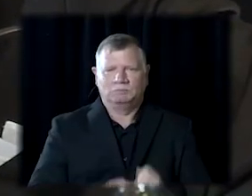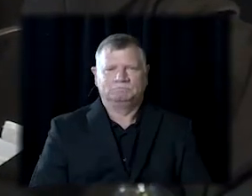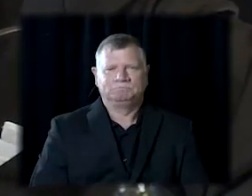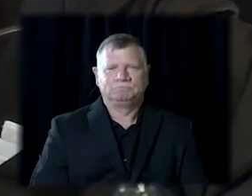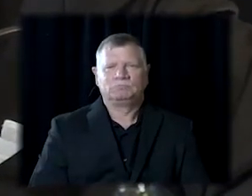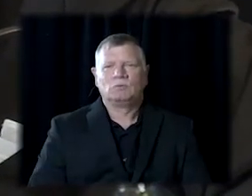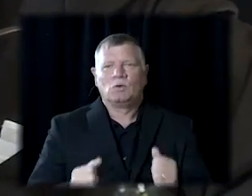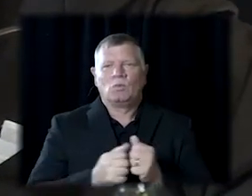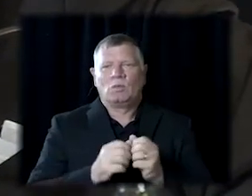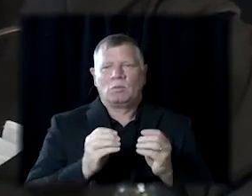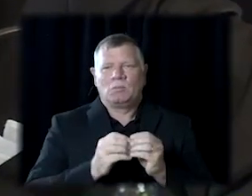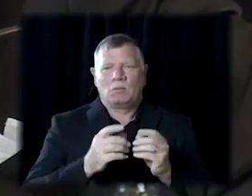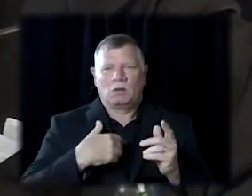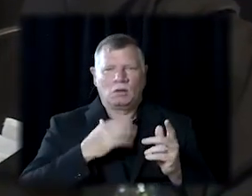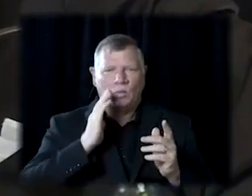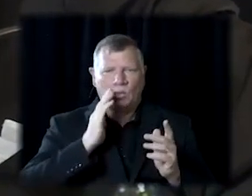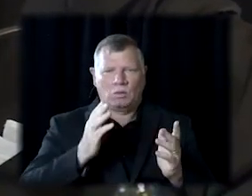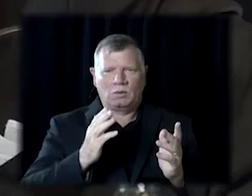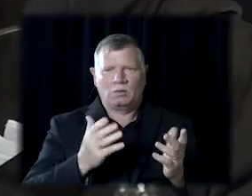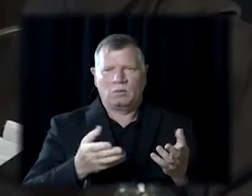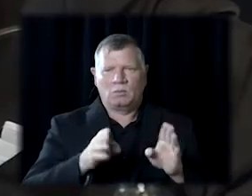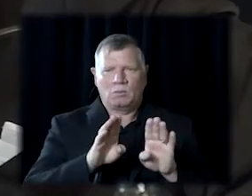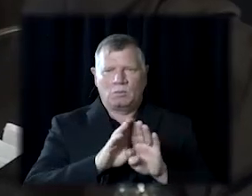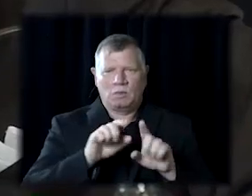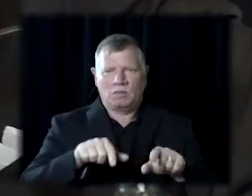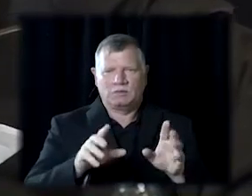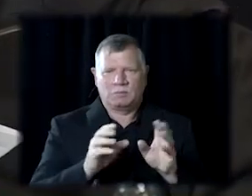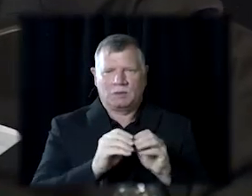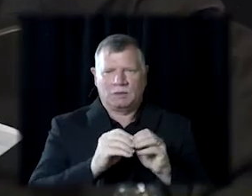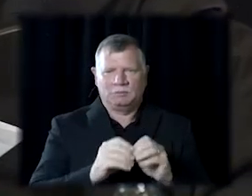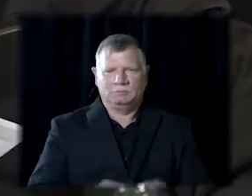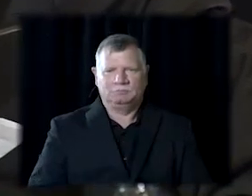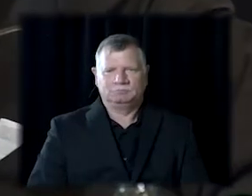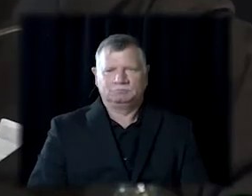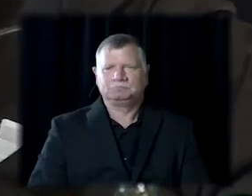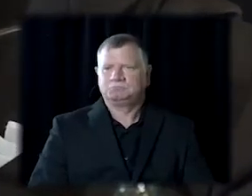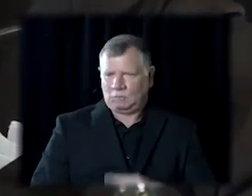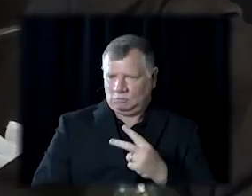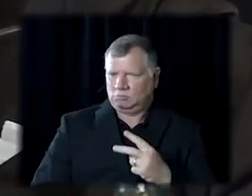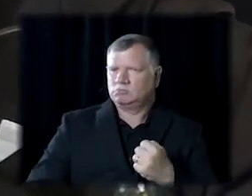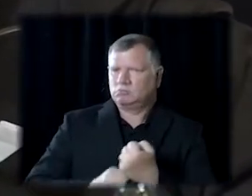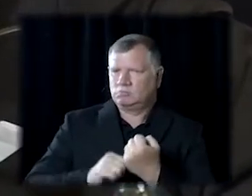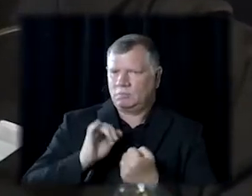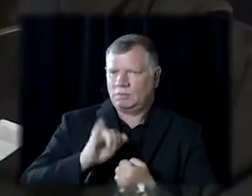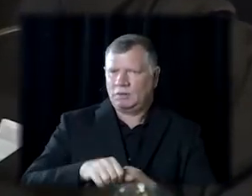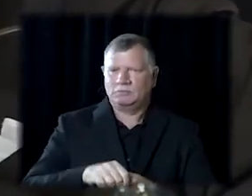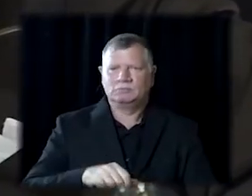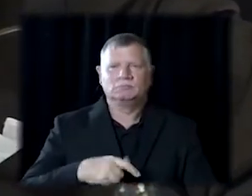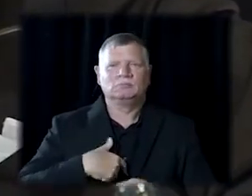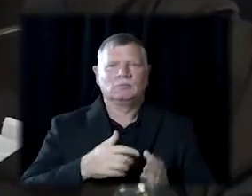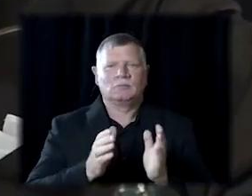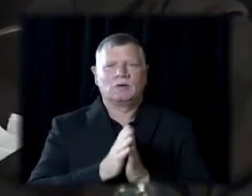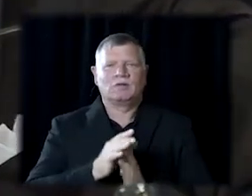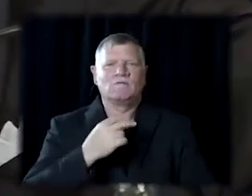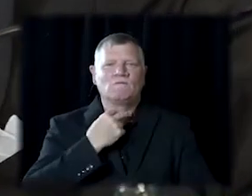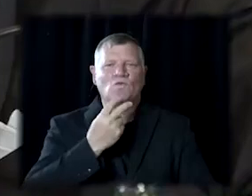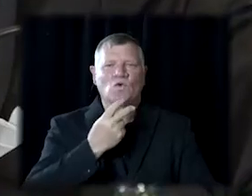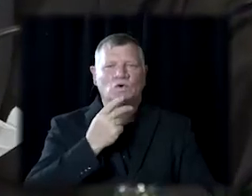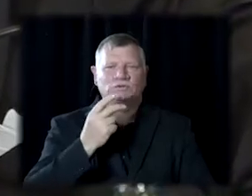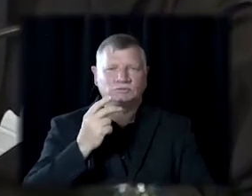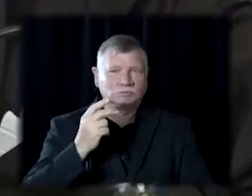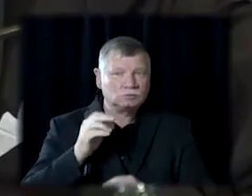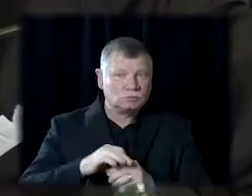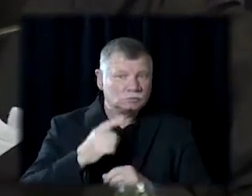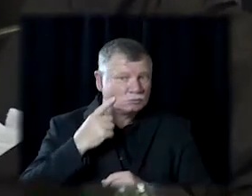matters to cover, I move that we adjourn this meeting. I second the motion. Then I'd like to ask for a voice vote. Those in favor